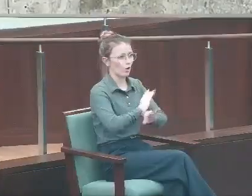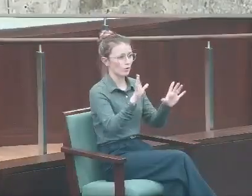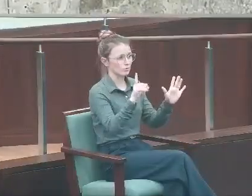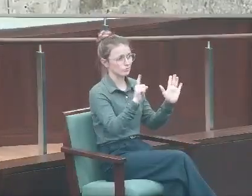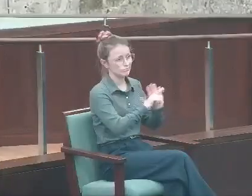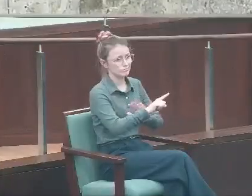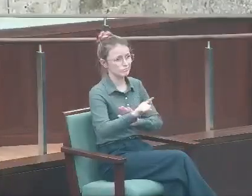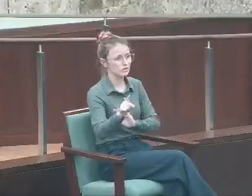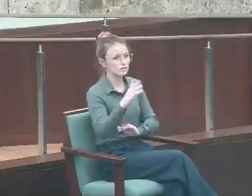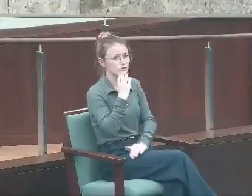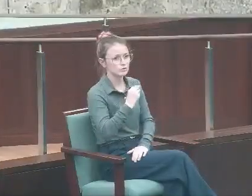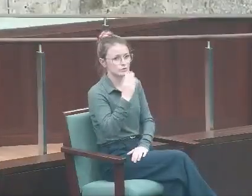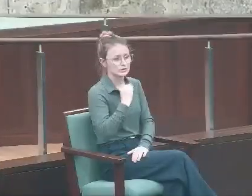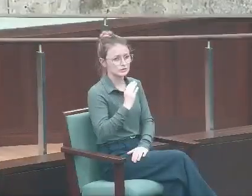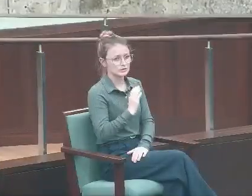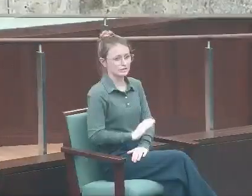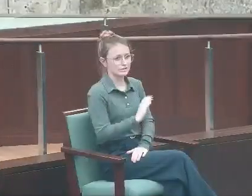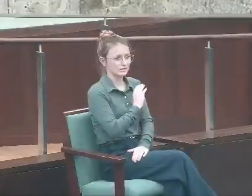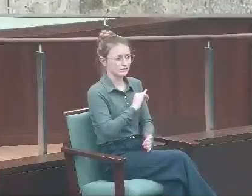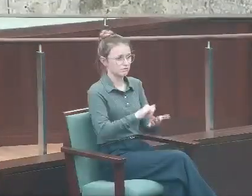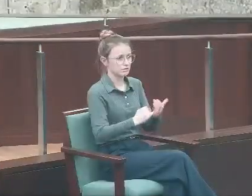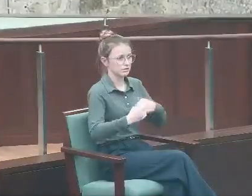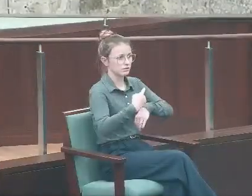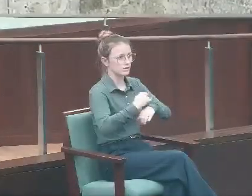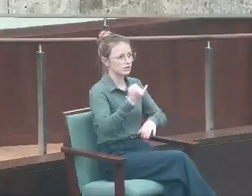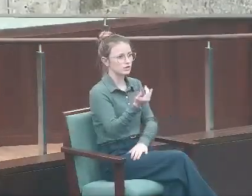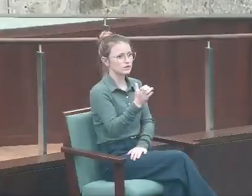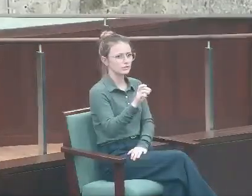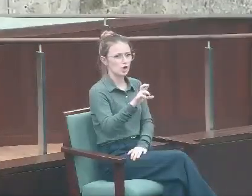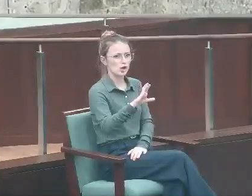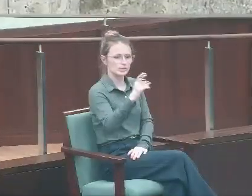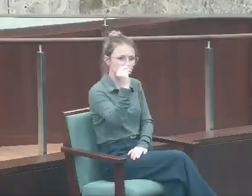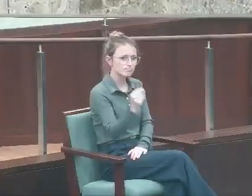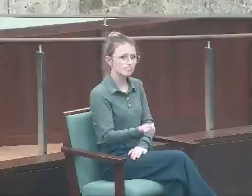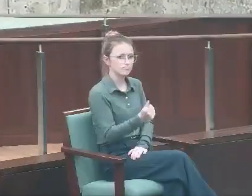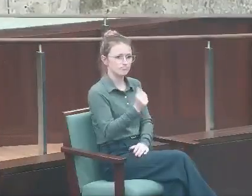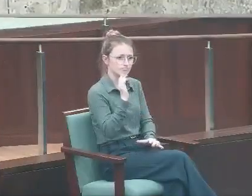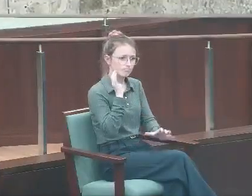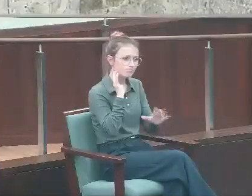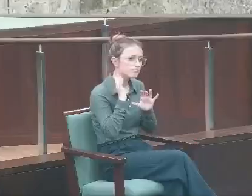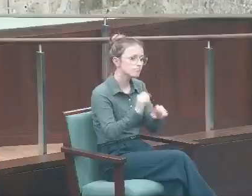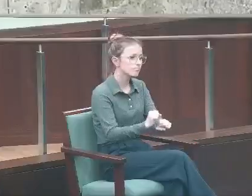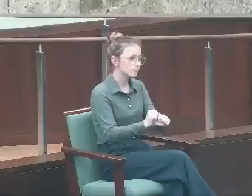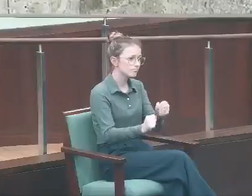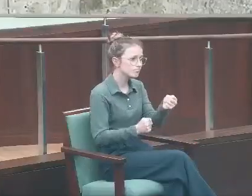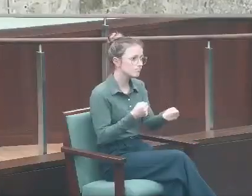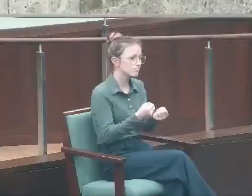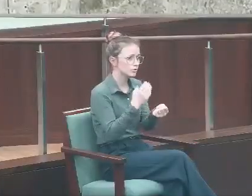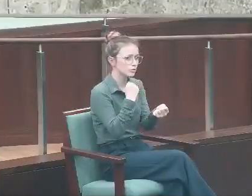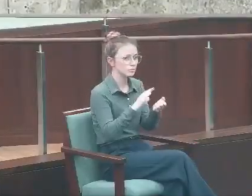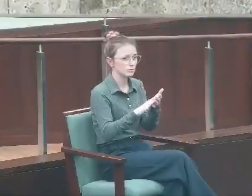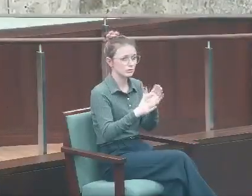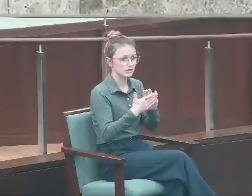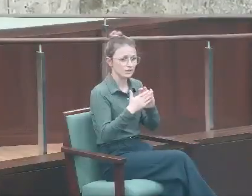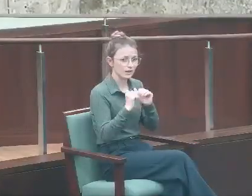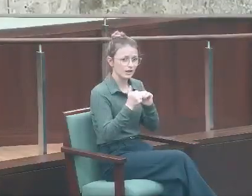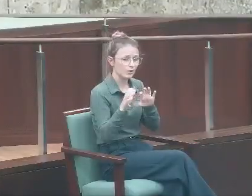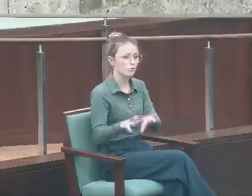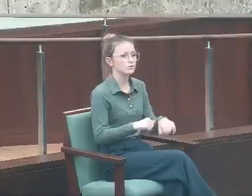civilians that day, the JCRC instantly galvanized the Jewish community by holding the